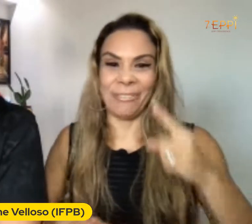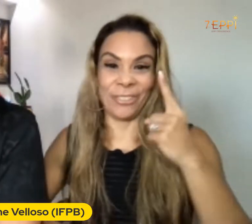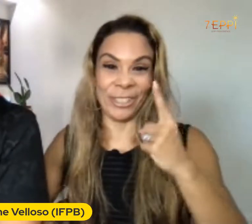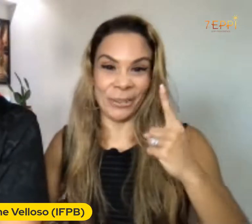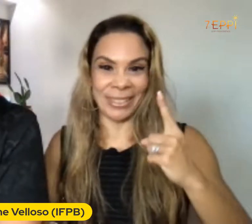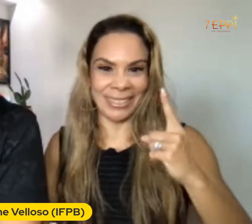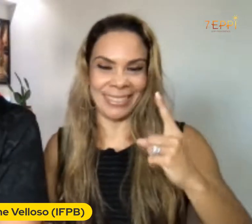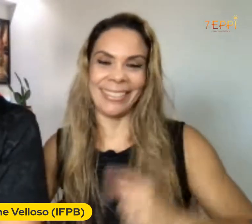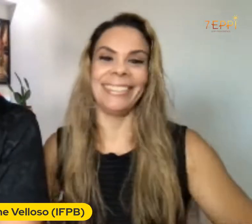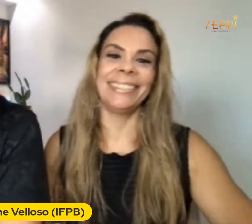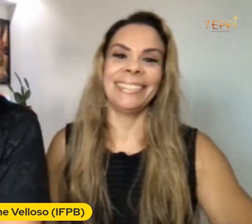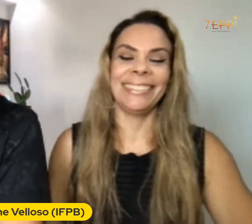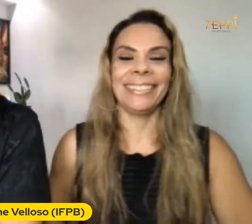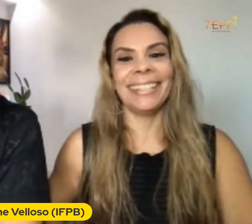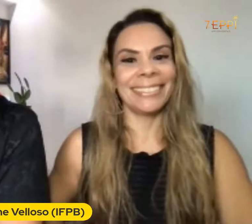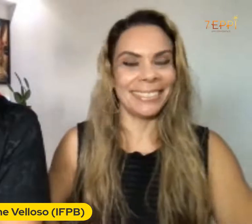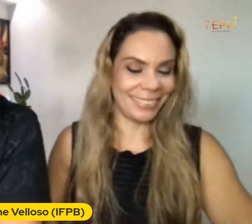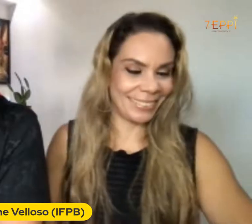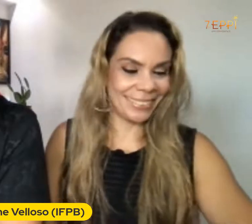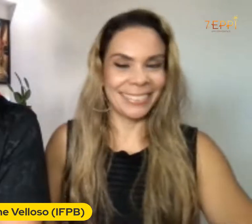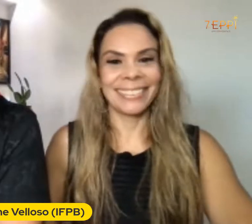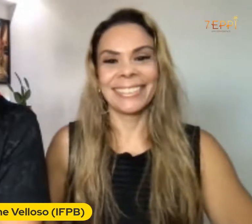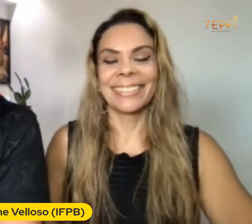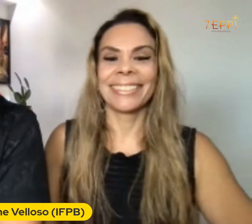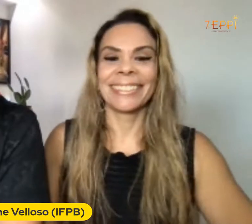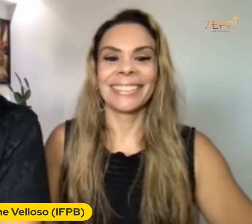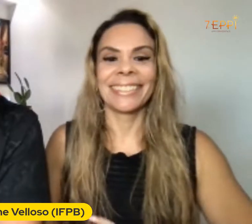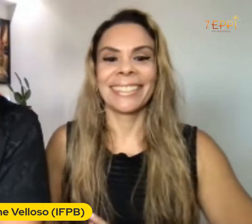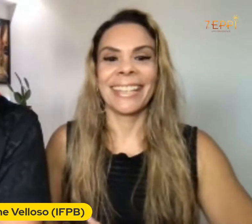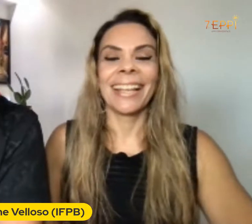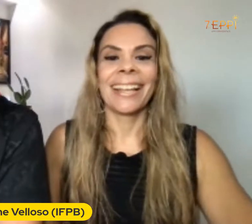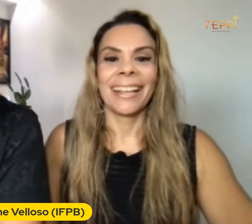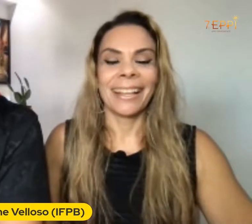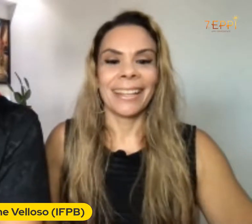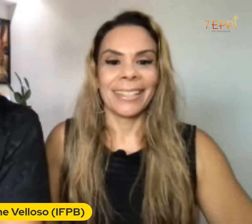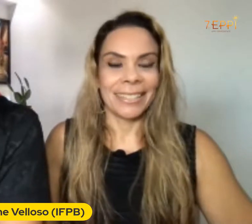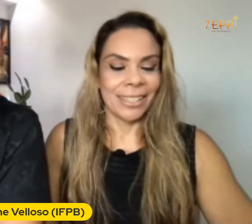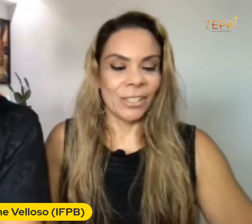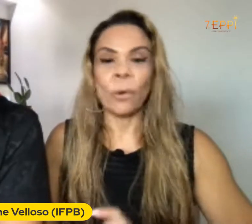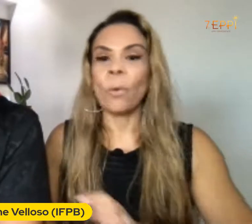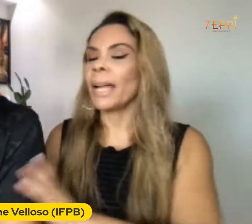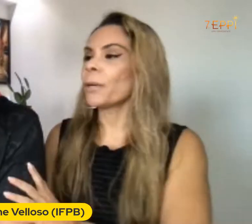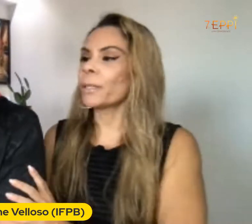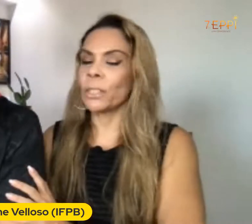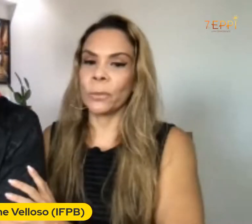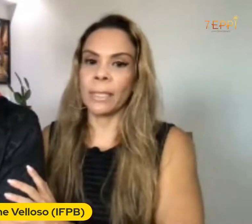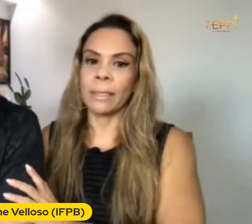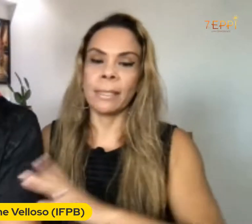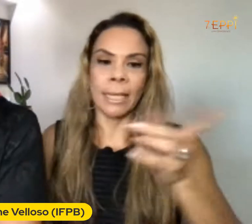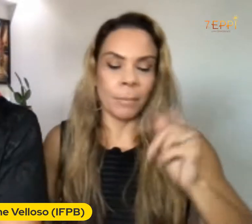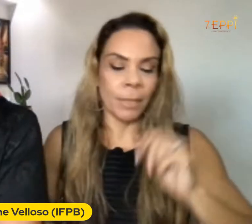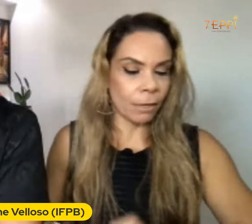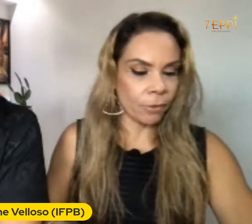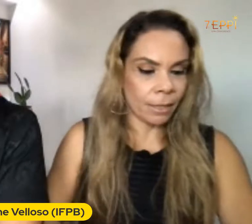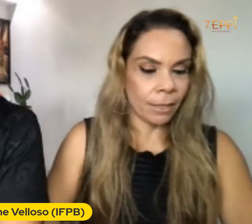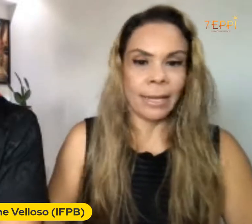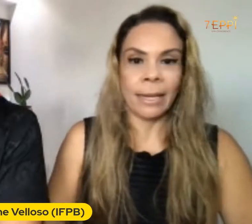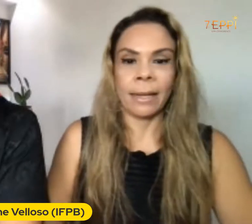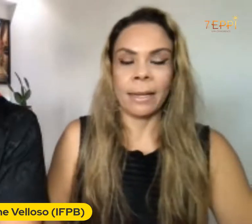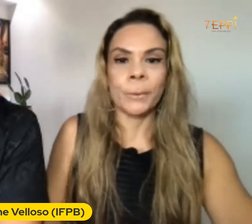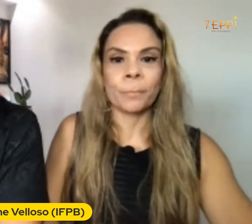surprise. Let's watch the first one. Let's see, I'm going to share you with you. So while we are doing this, let me